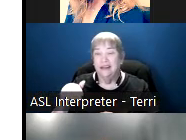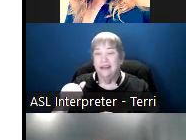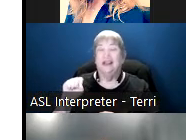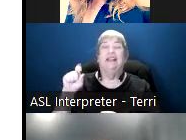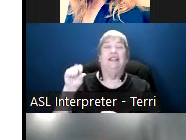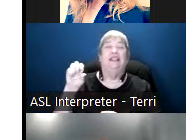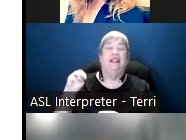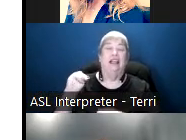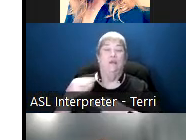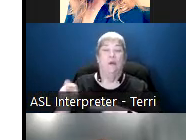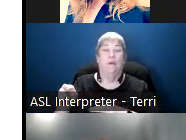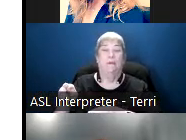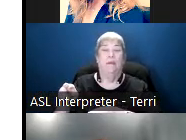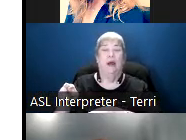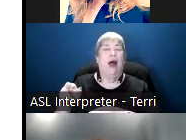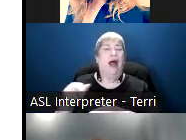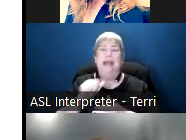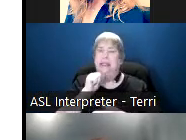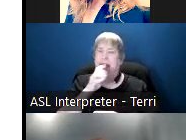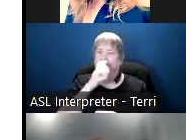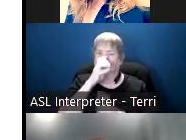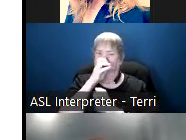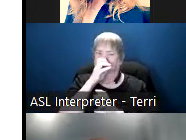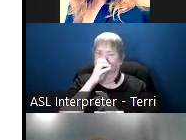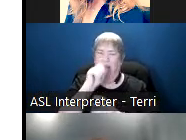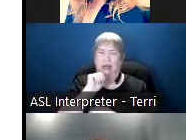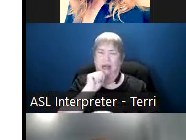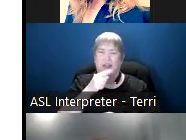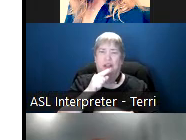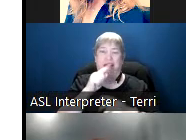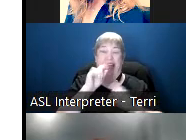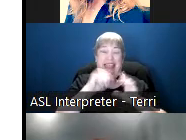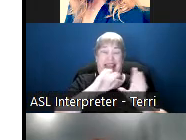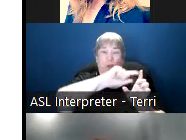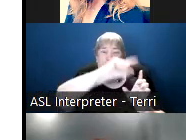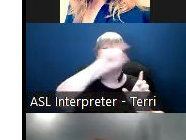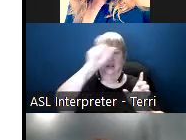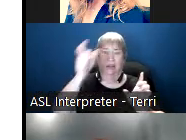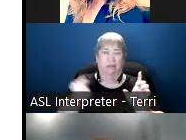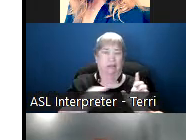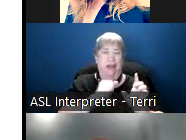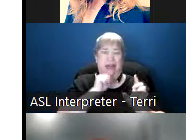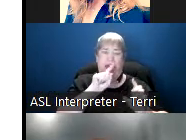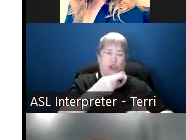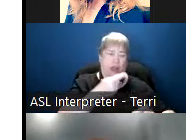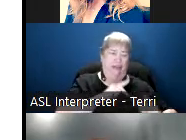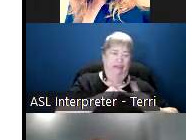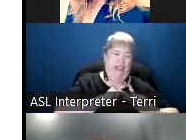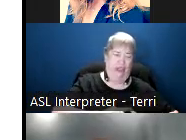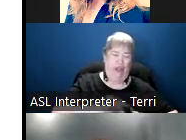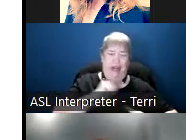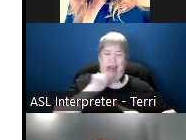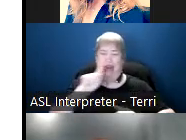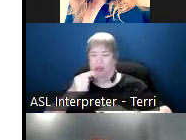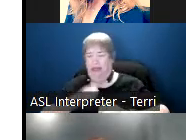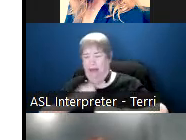categories are not rigid. Like it's not just physical self-care or just emotional or just psychological, which we'll get into, but there's a lot of overlap in these.